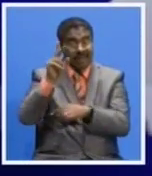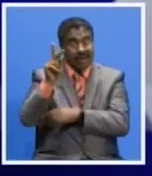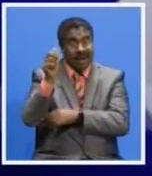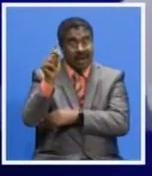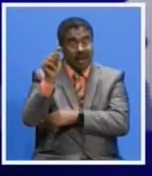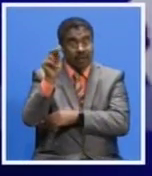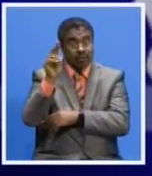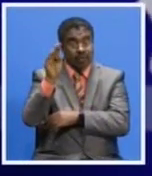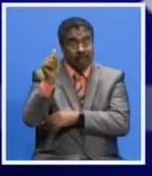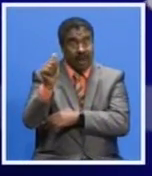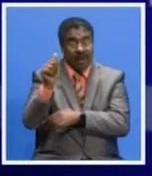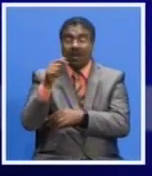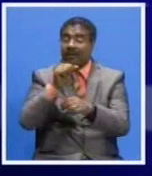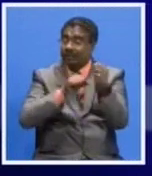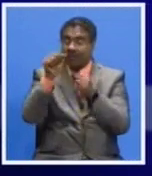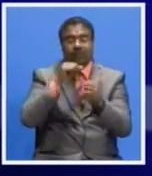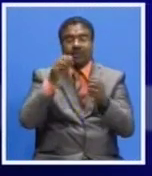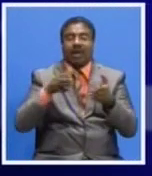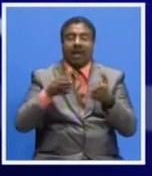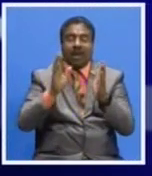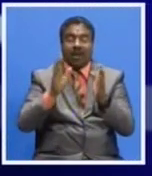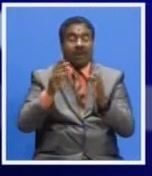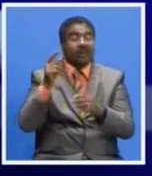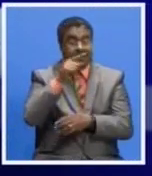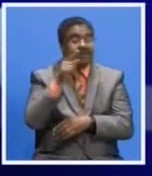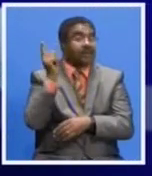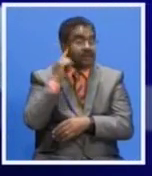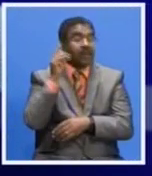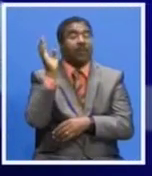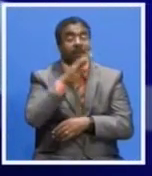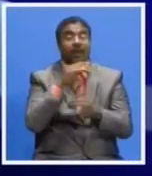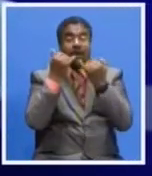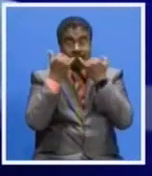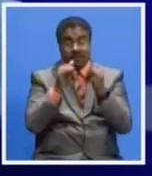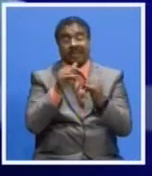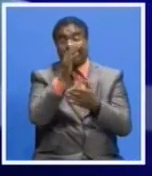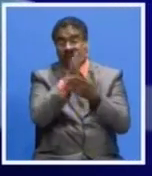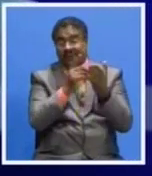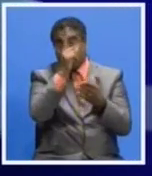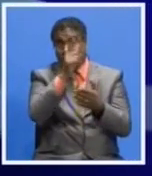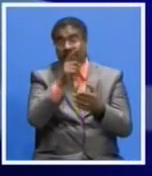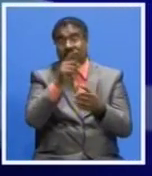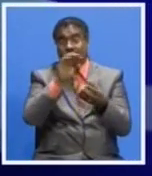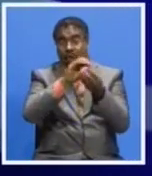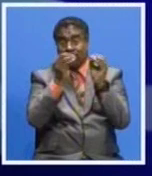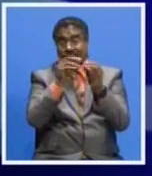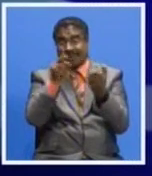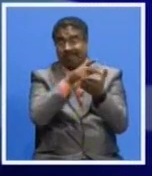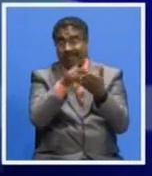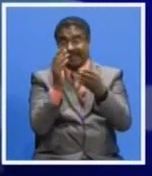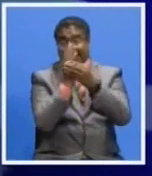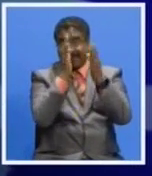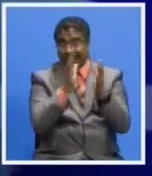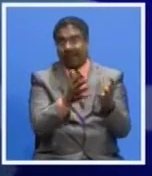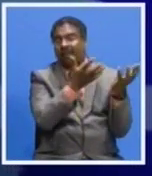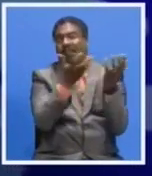has information that a named political party has imported cadres to cause violence in Katuba. President Lungu says the police should